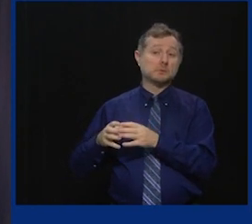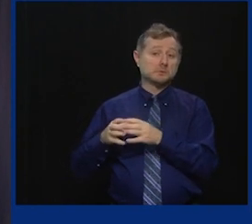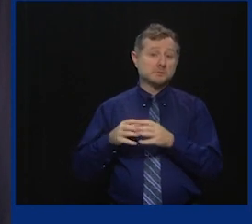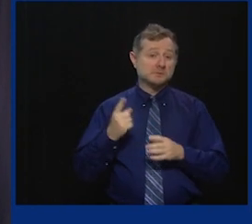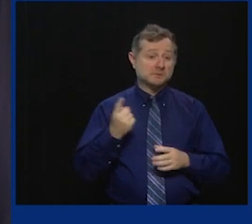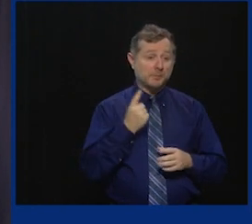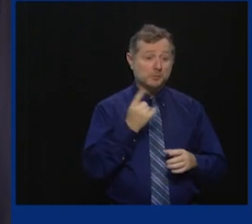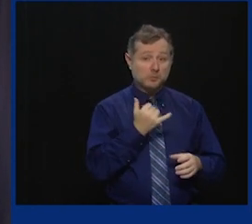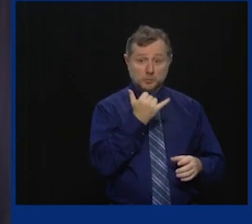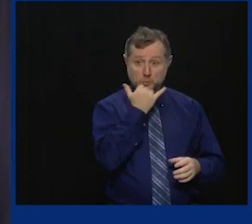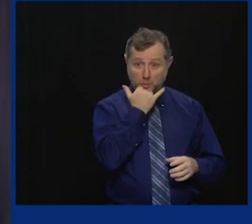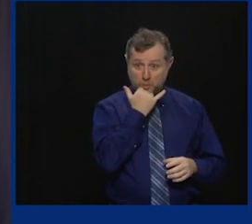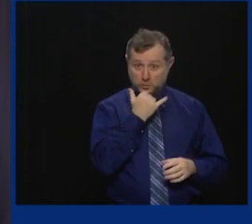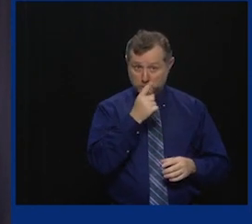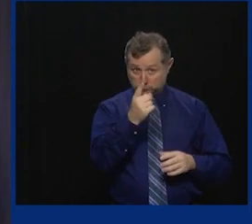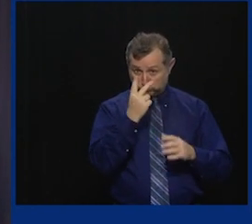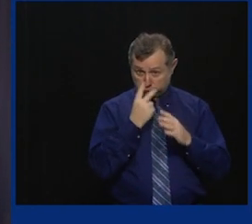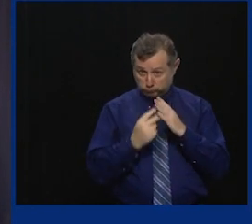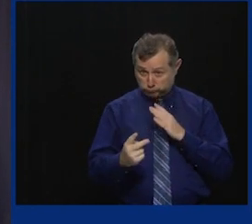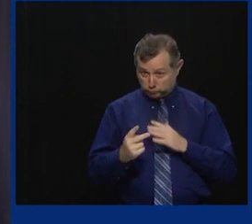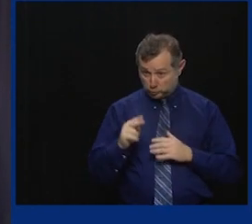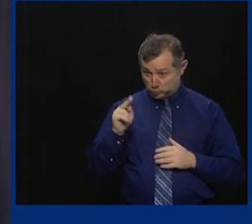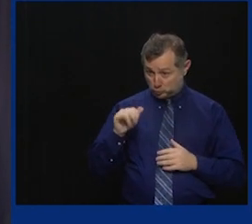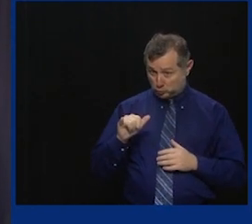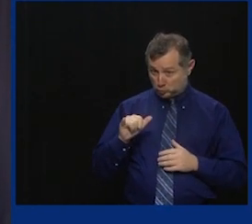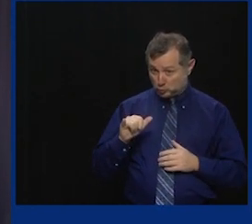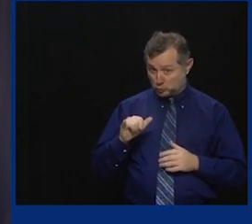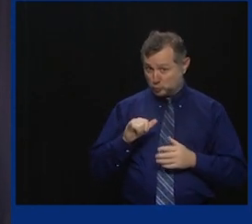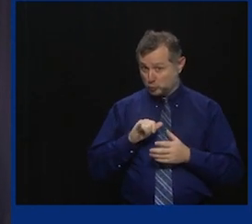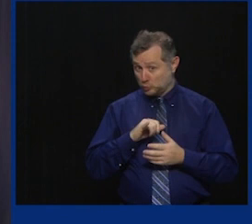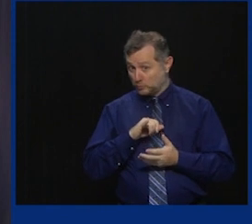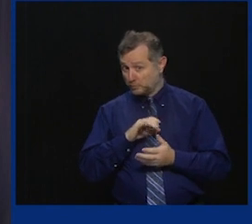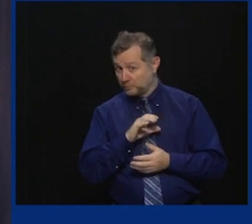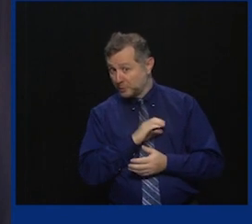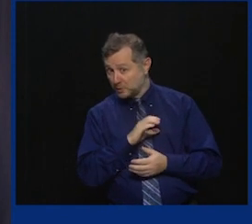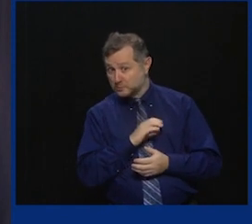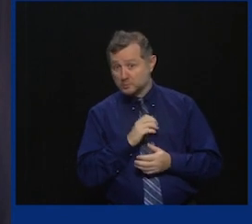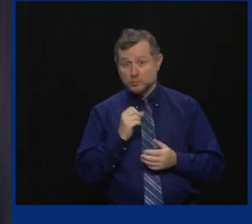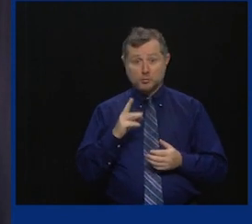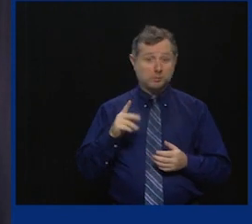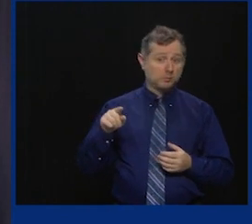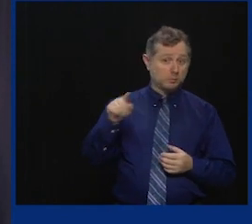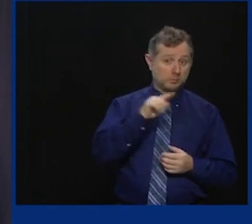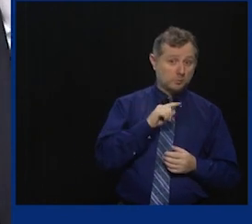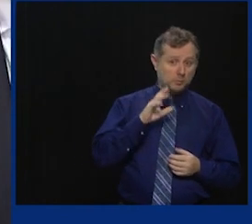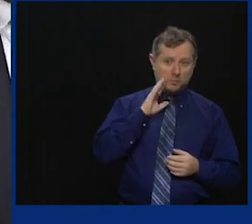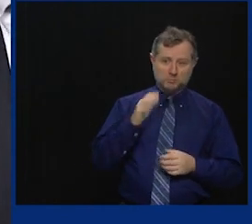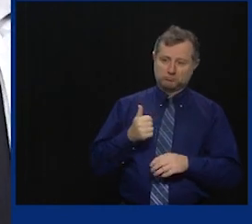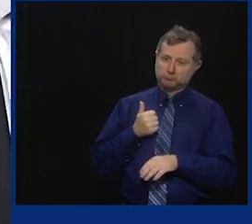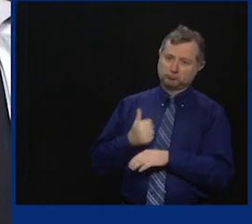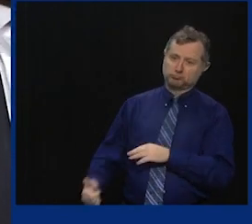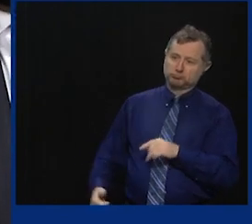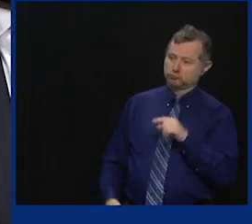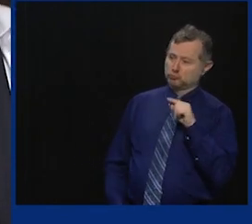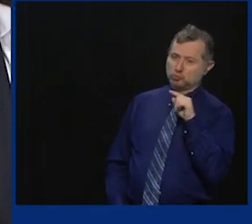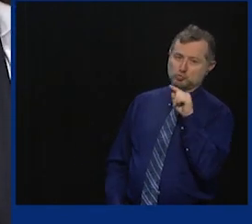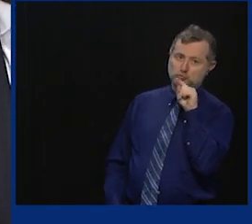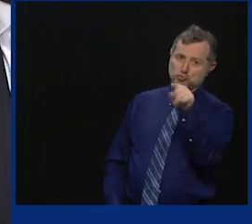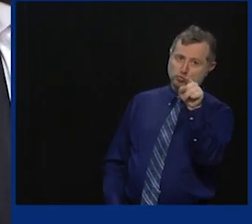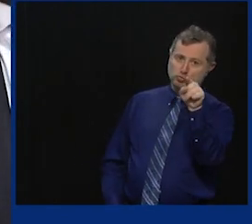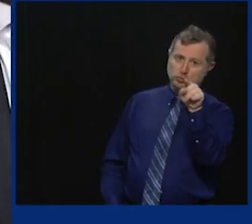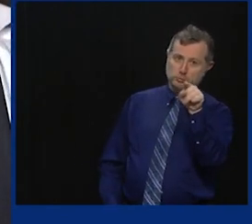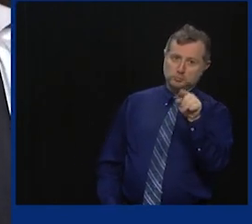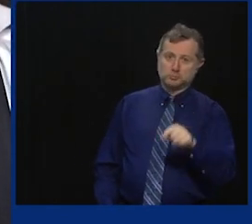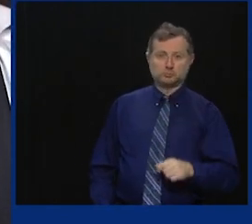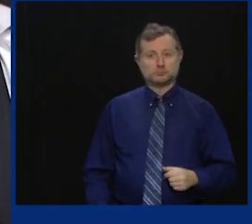the NYPD and other entities might say, you guys did this? These are people who have already paid their debt to society, who are